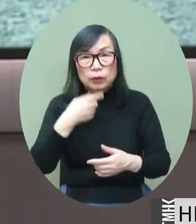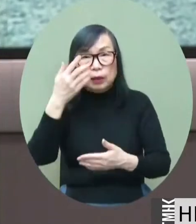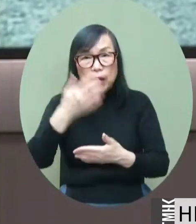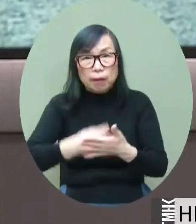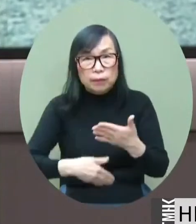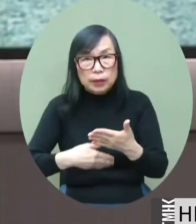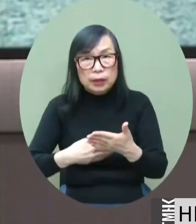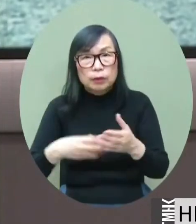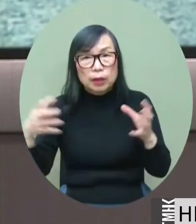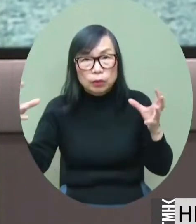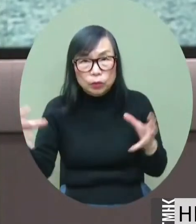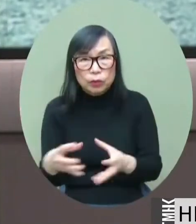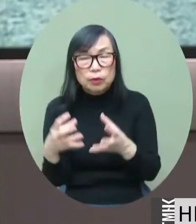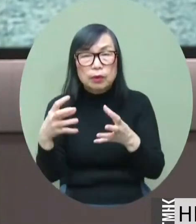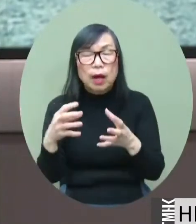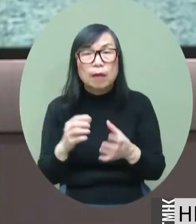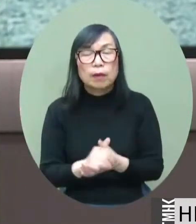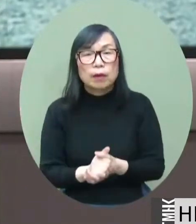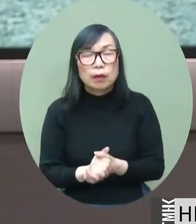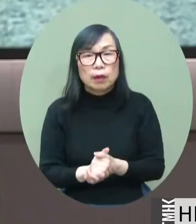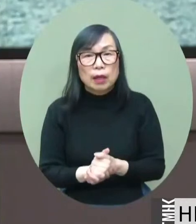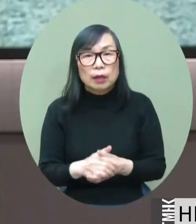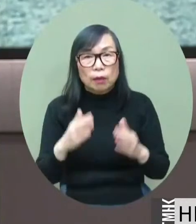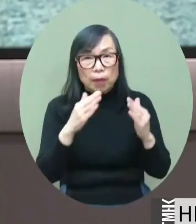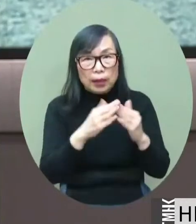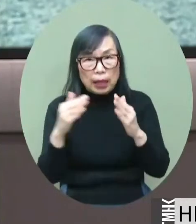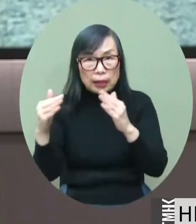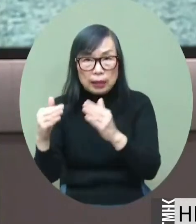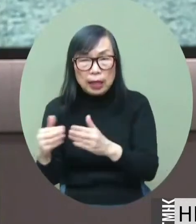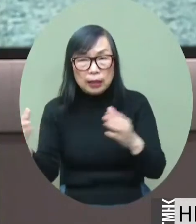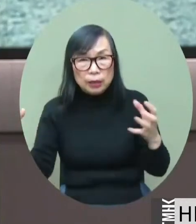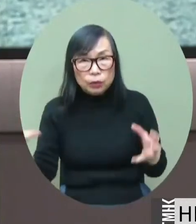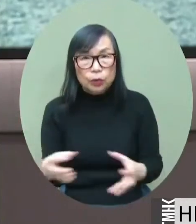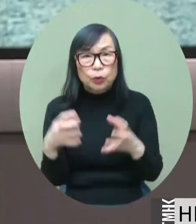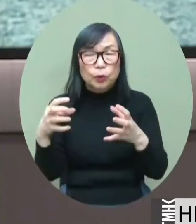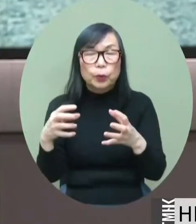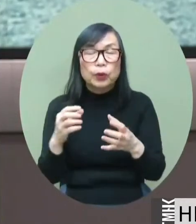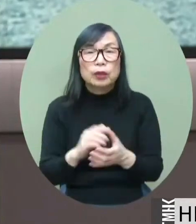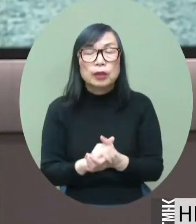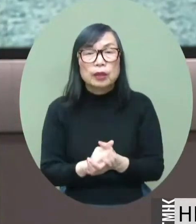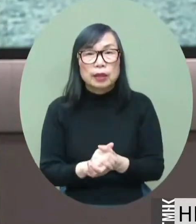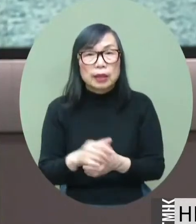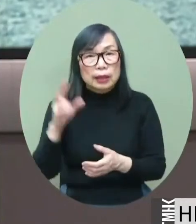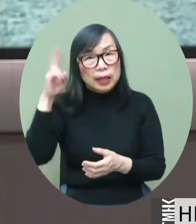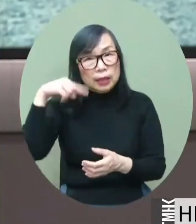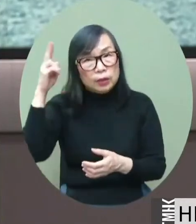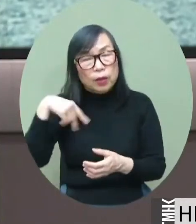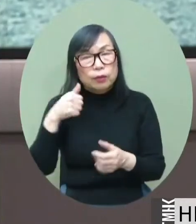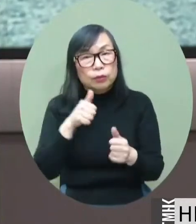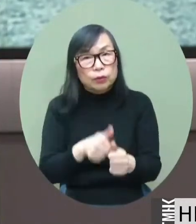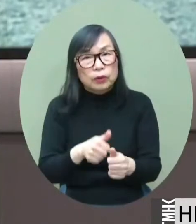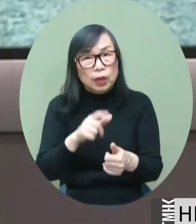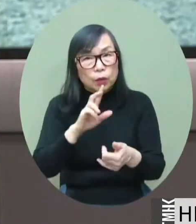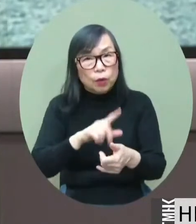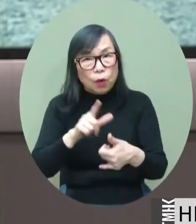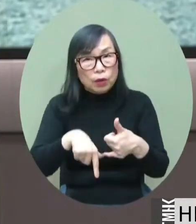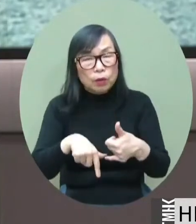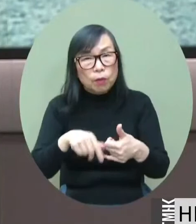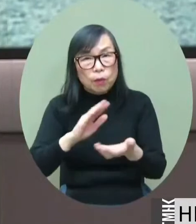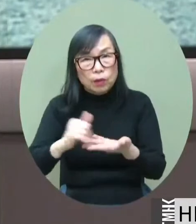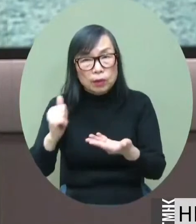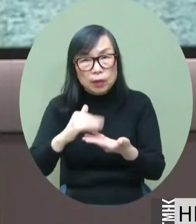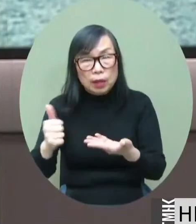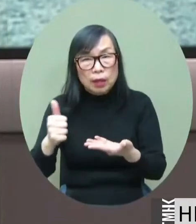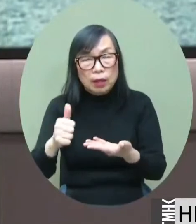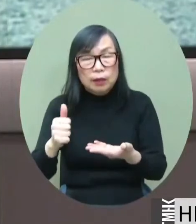indoors or outdoors, to avoid unnecessary gathering and cross-family gatherings. They should observe